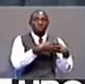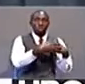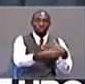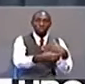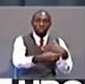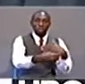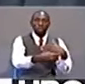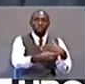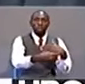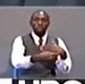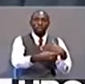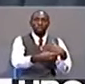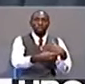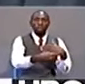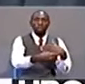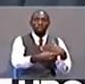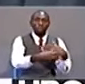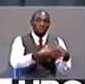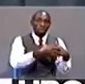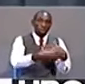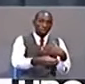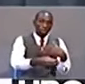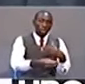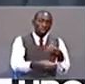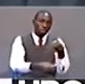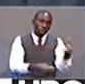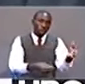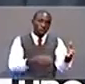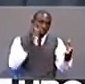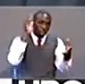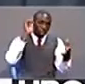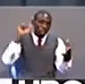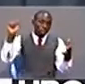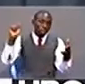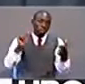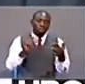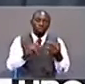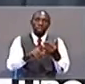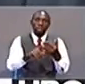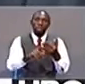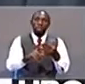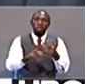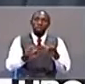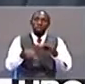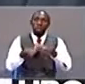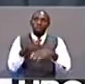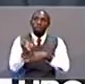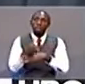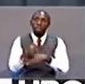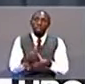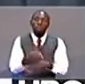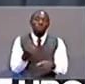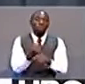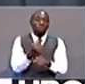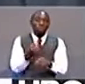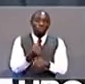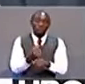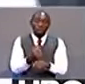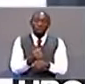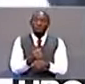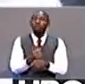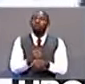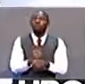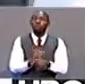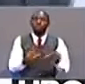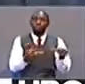with copies to His Excellency the President and to the Prime Minister. We work as a coordinated